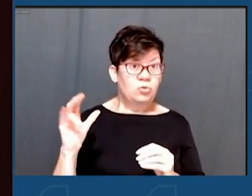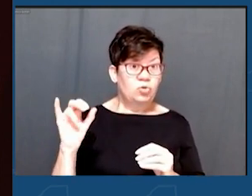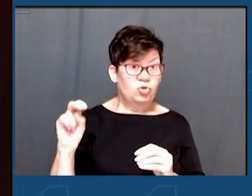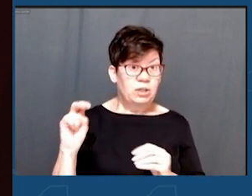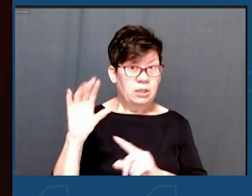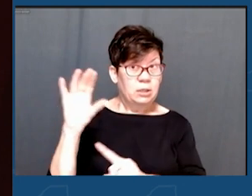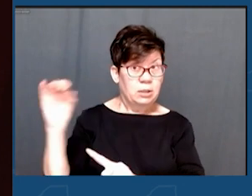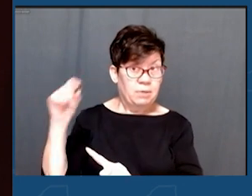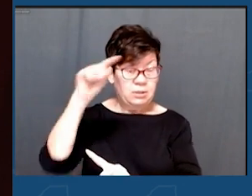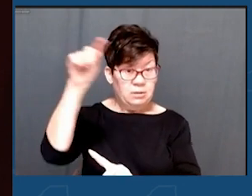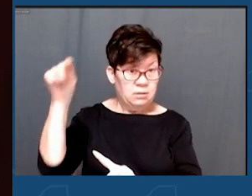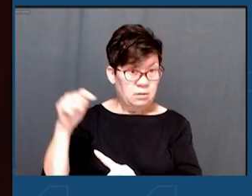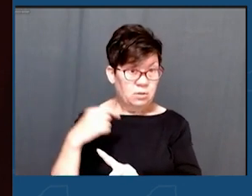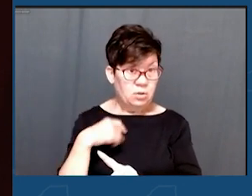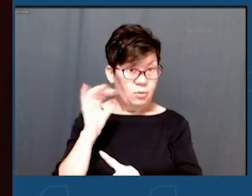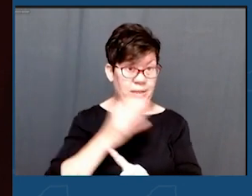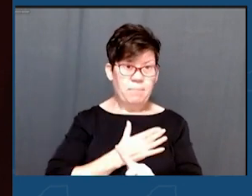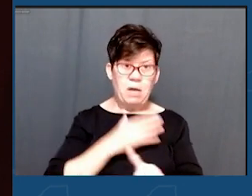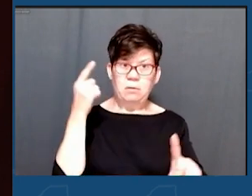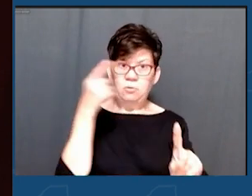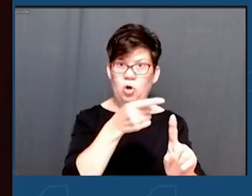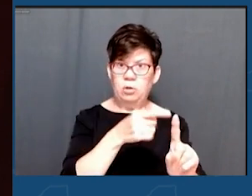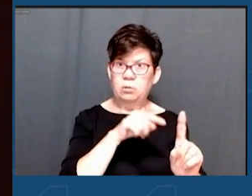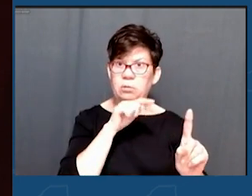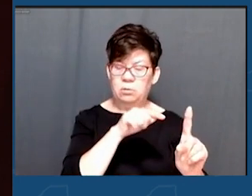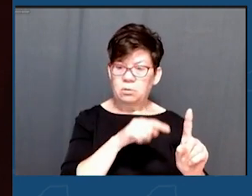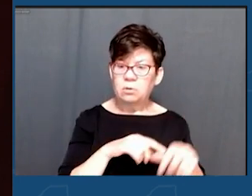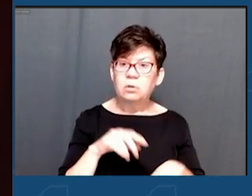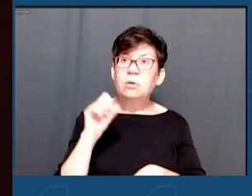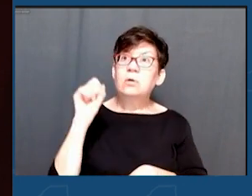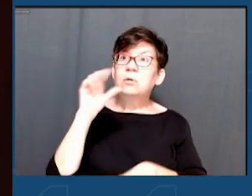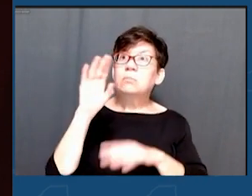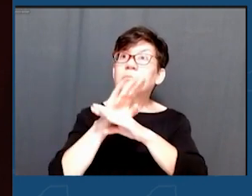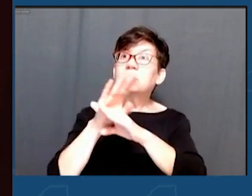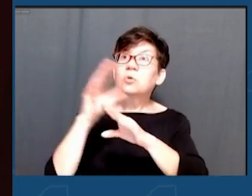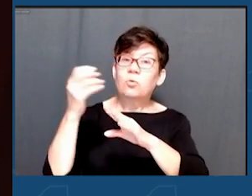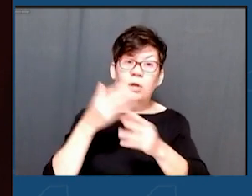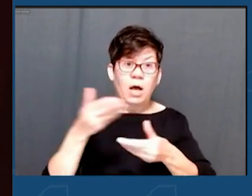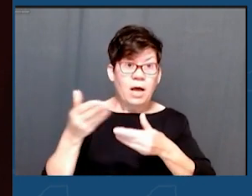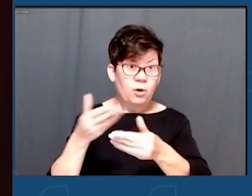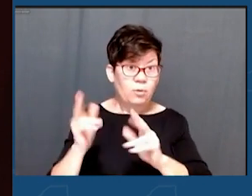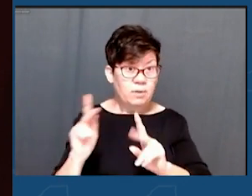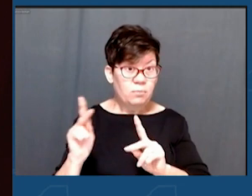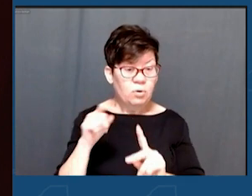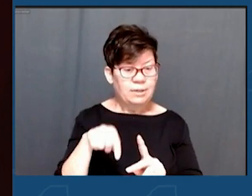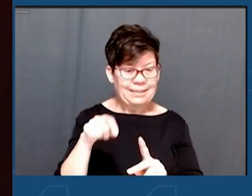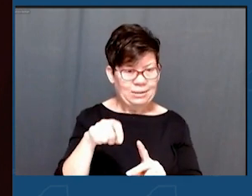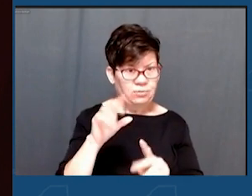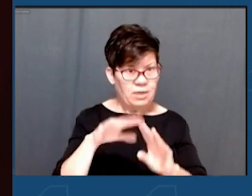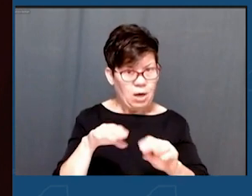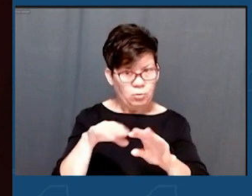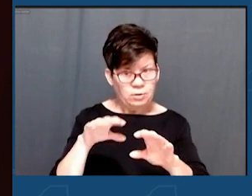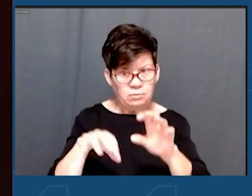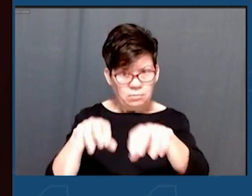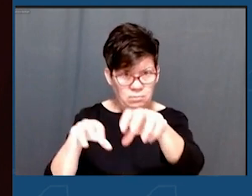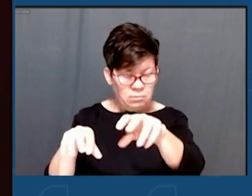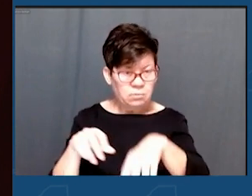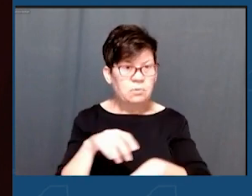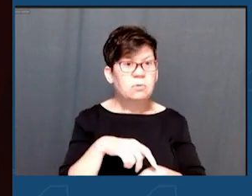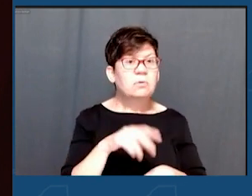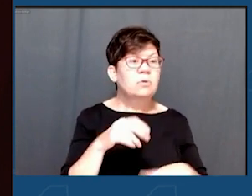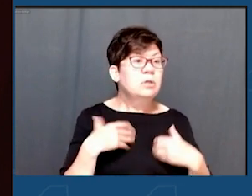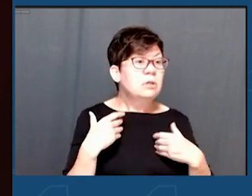that demand, to be able to take care of employers who want to hire people. They have to be living somewhere, take care of our young families, take care of people just out of